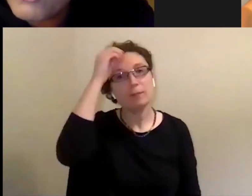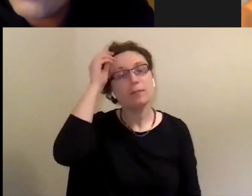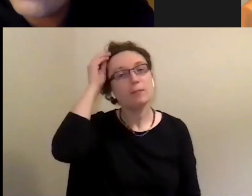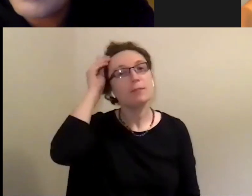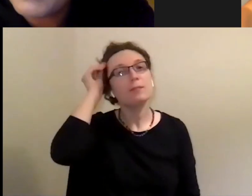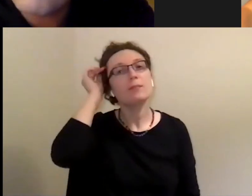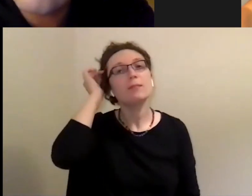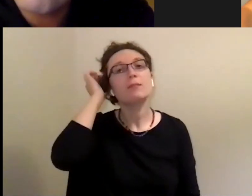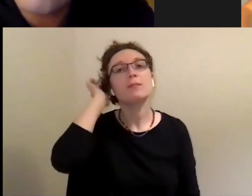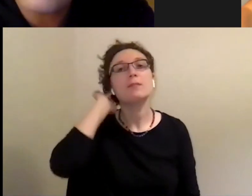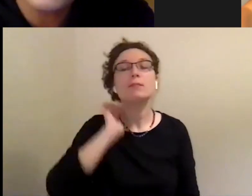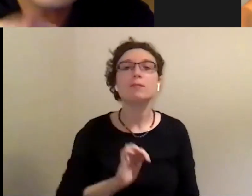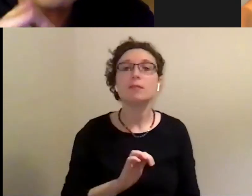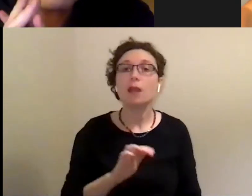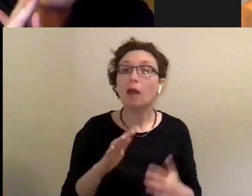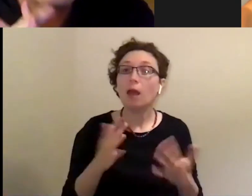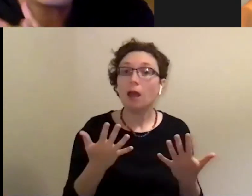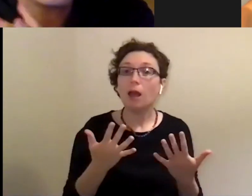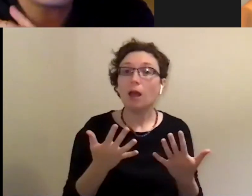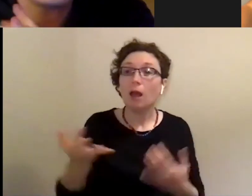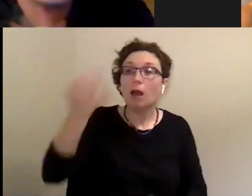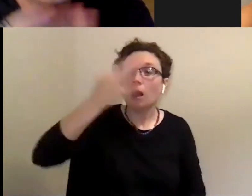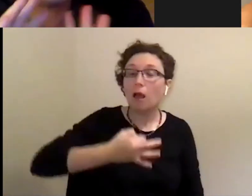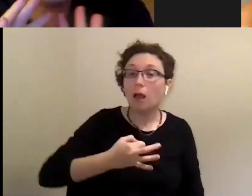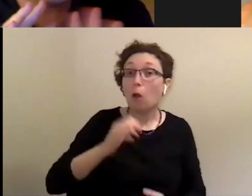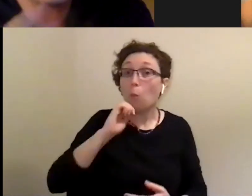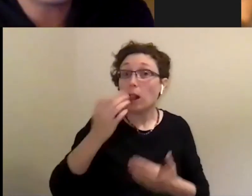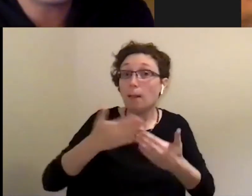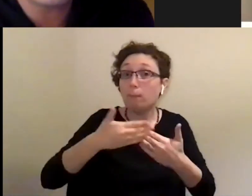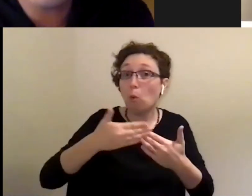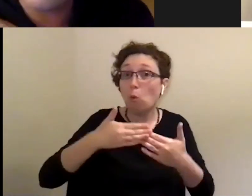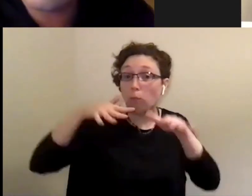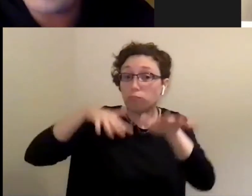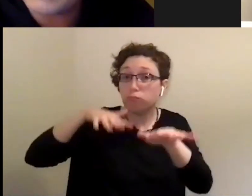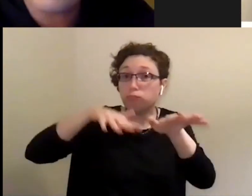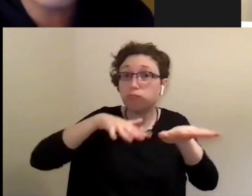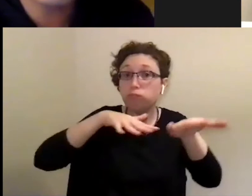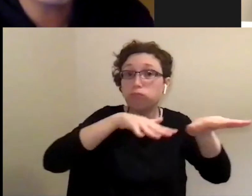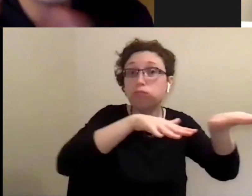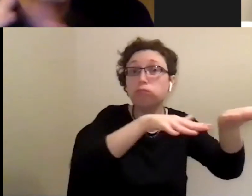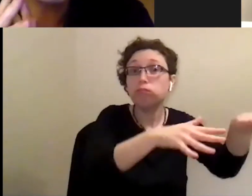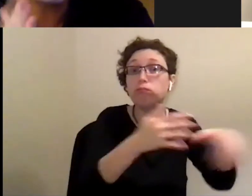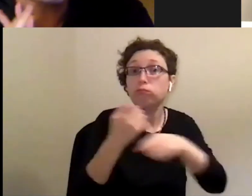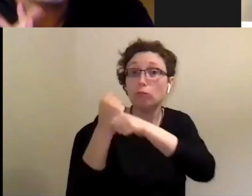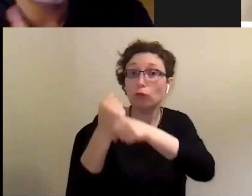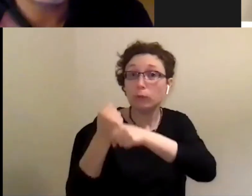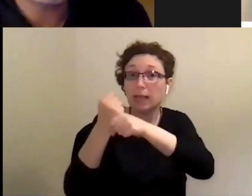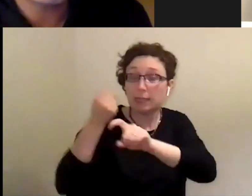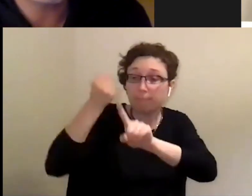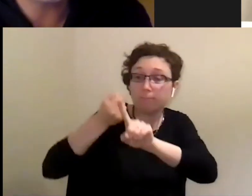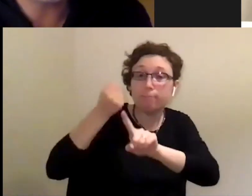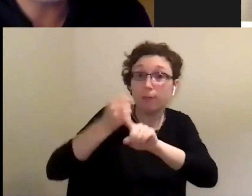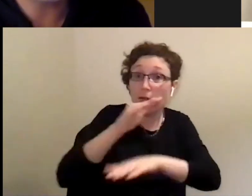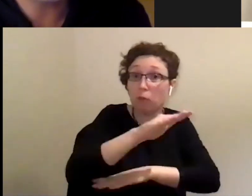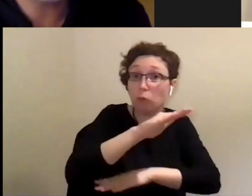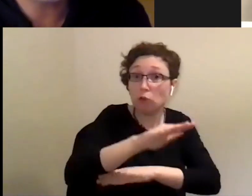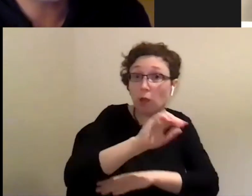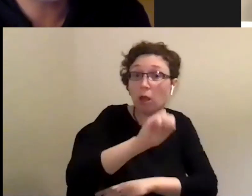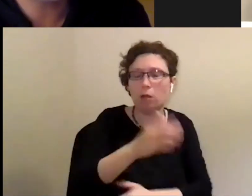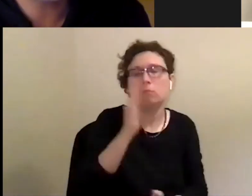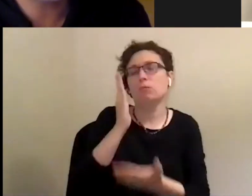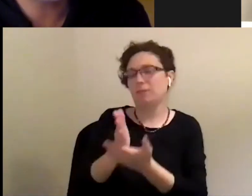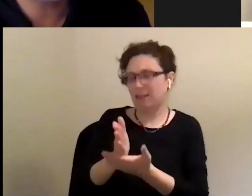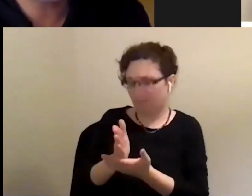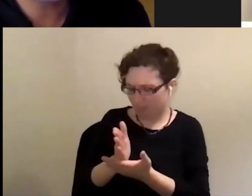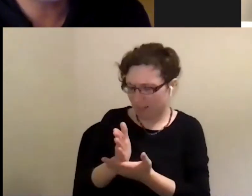more marches and protests in the future to kind of get involved with? Yeah, definitely. So for a